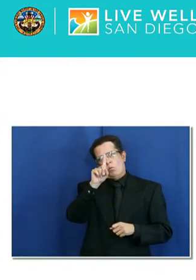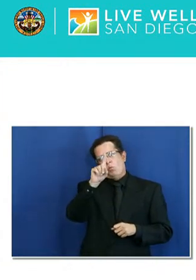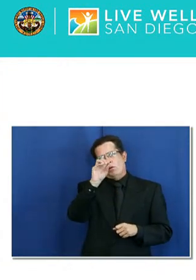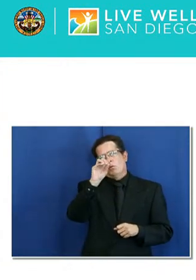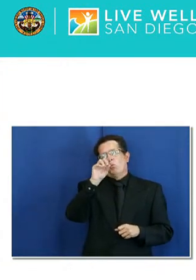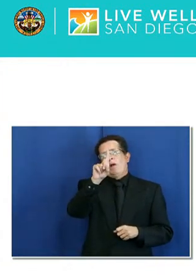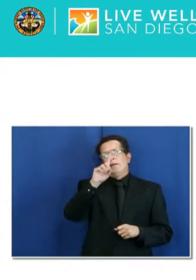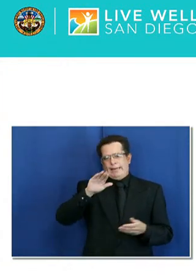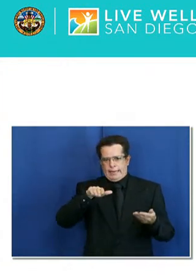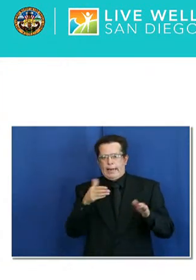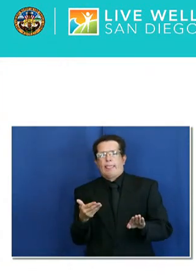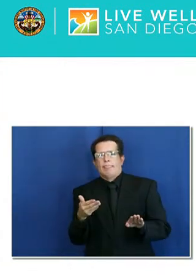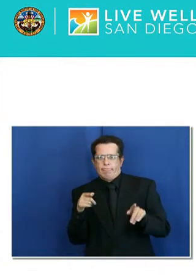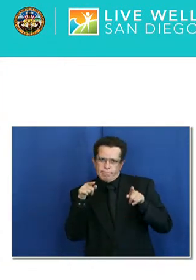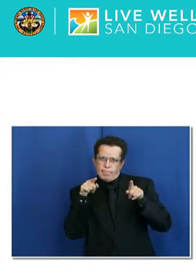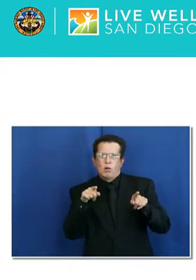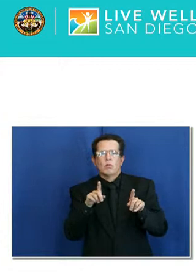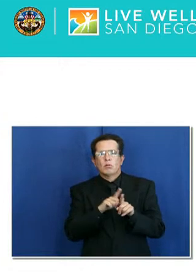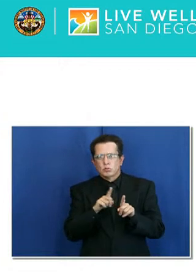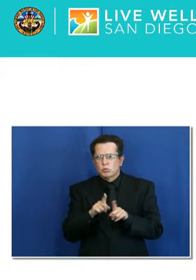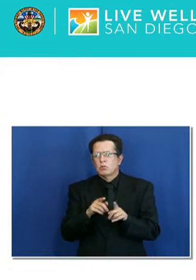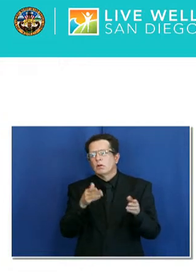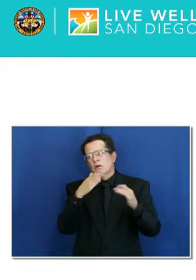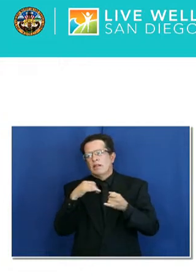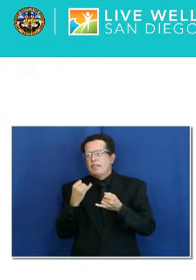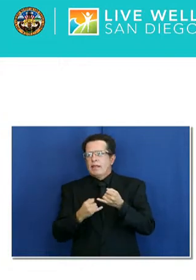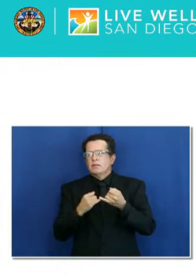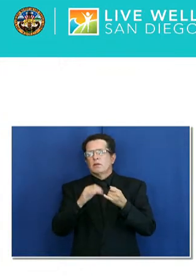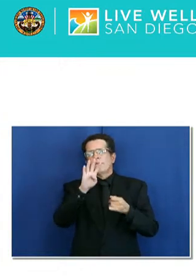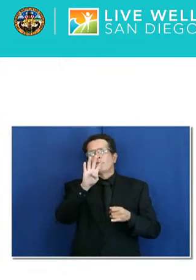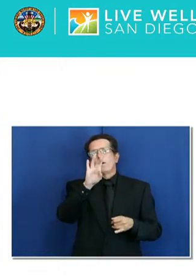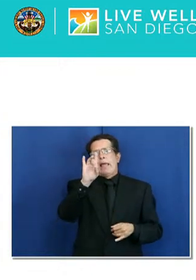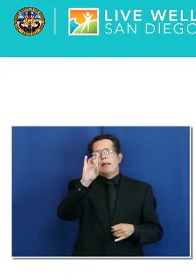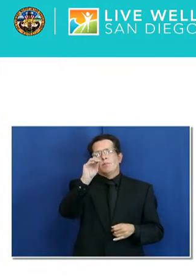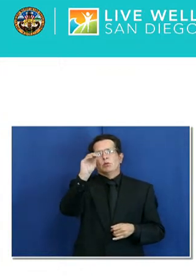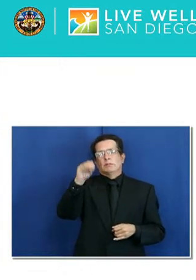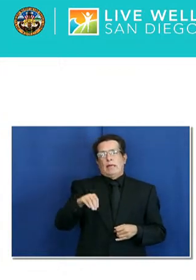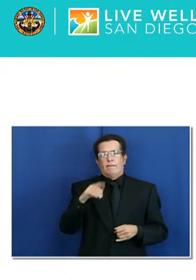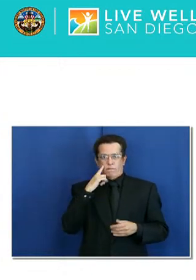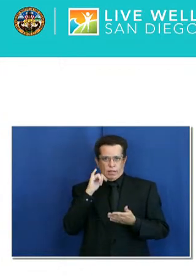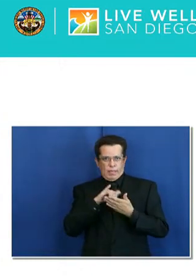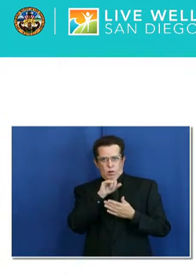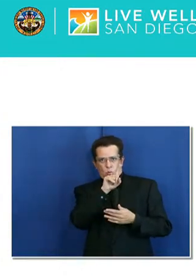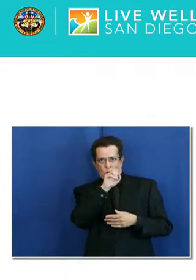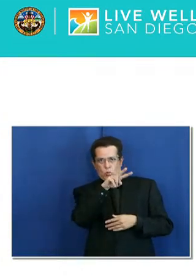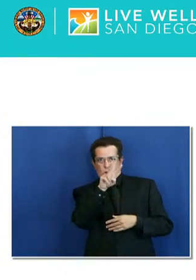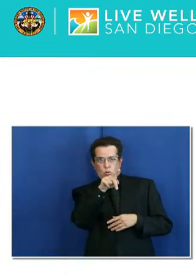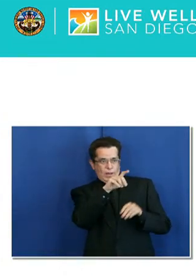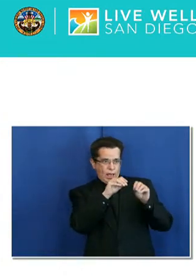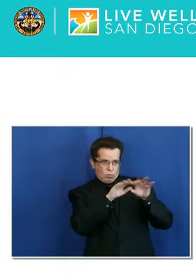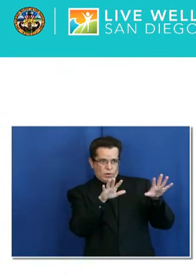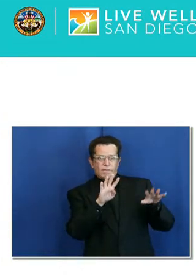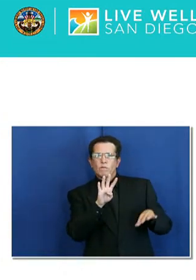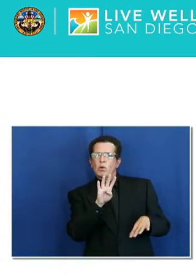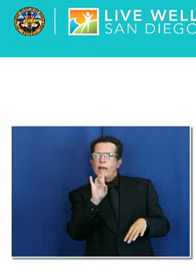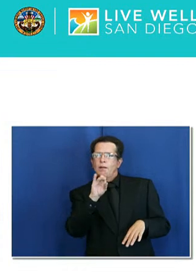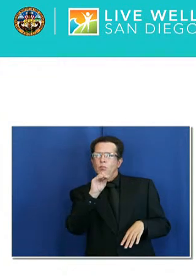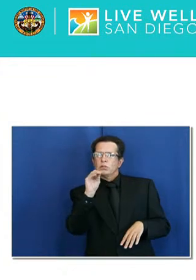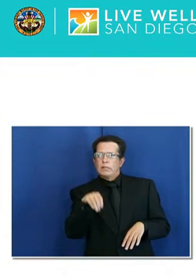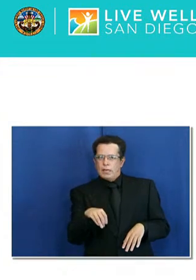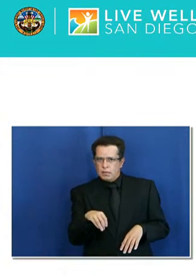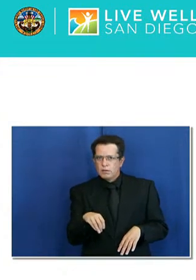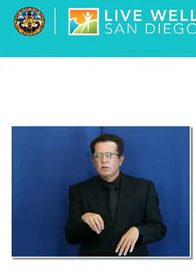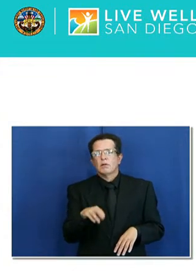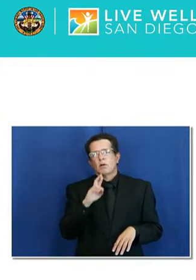101 deaths. And lastly, 58 or 48% of the 122 active outbreaks currently